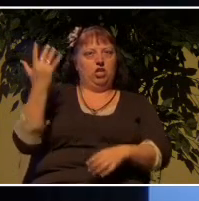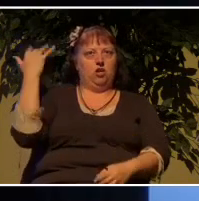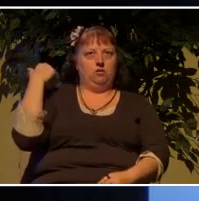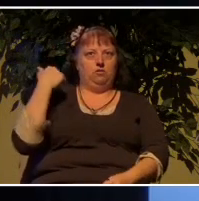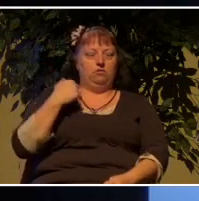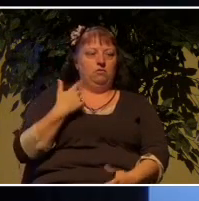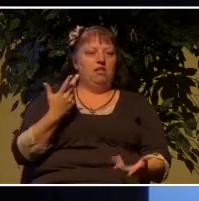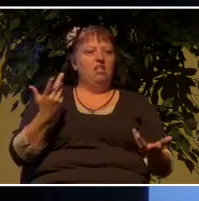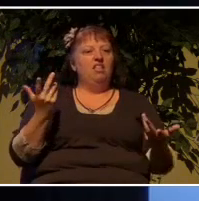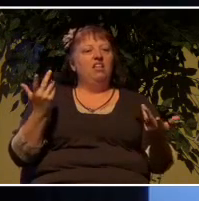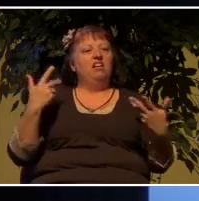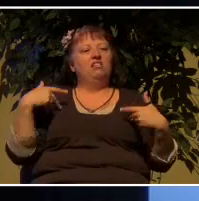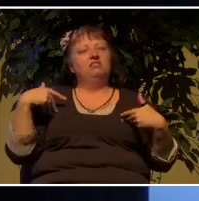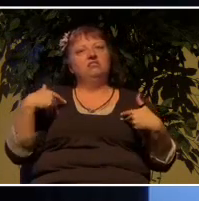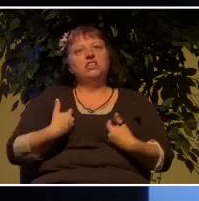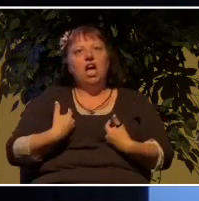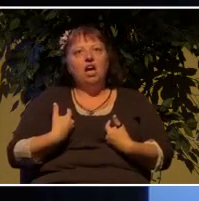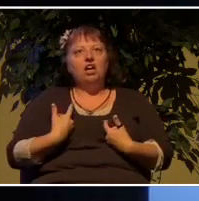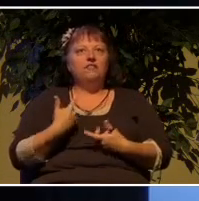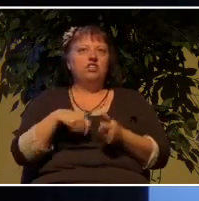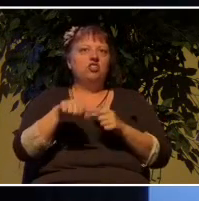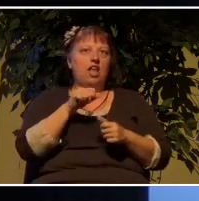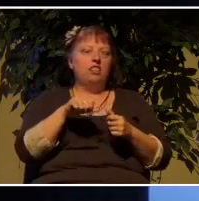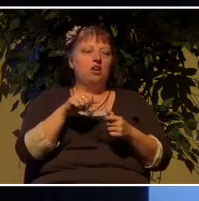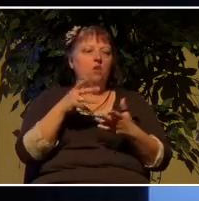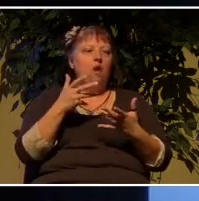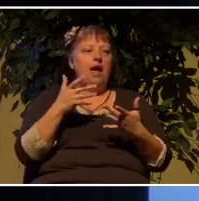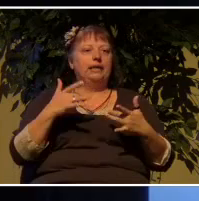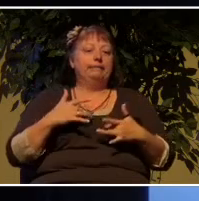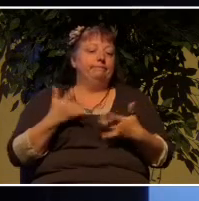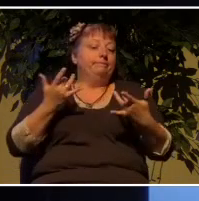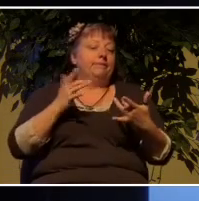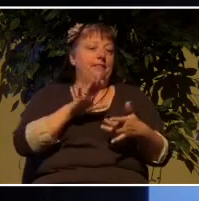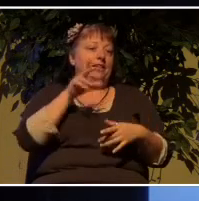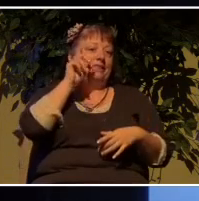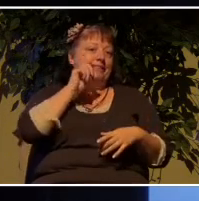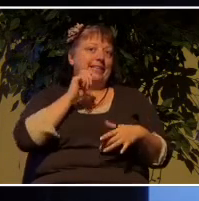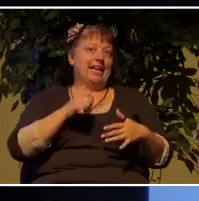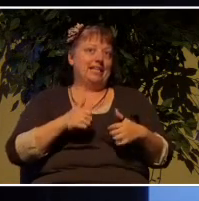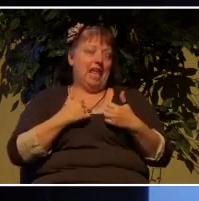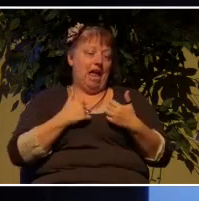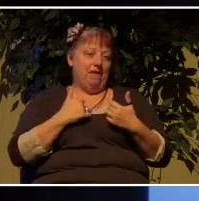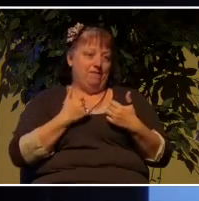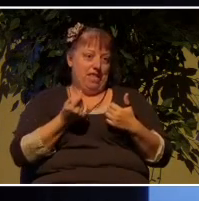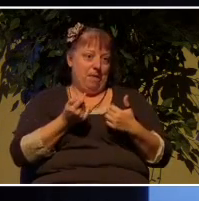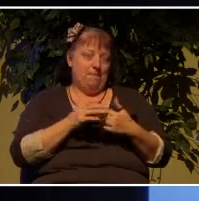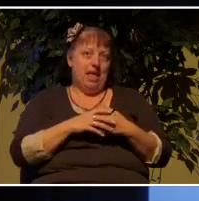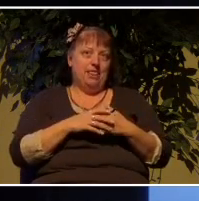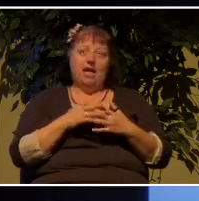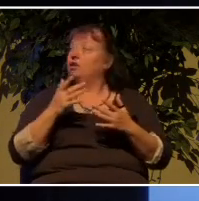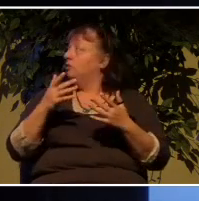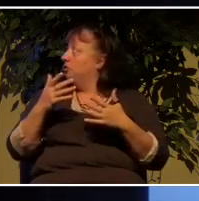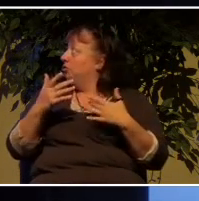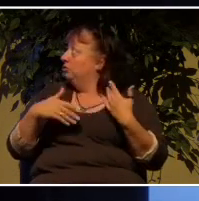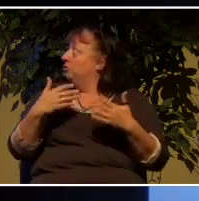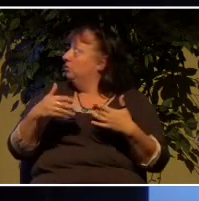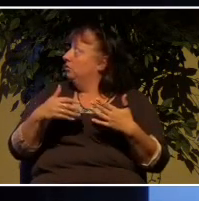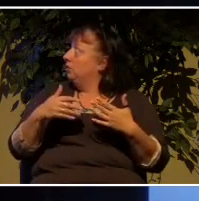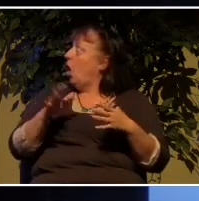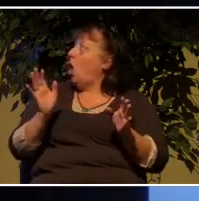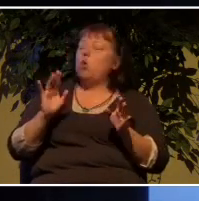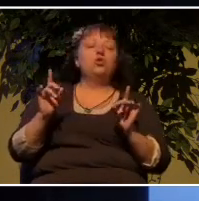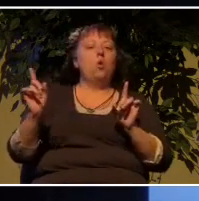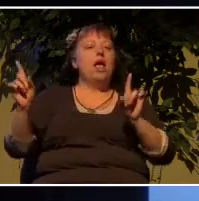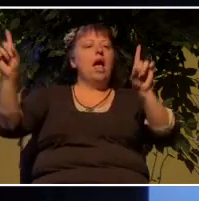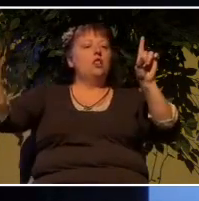other and they wanted to spice up their sex life a little bit. So they started cruising and they met up with this dude in the middle.